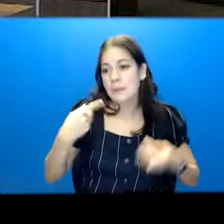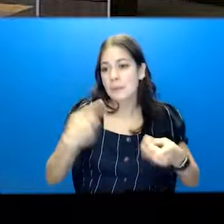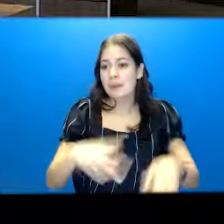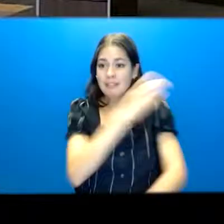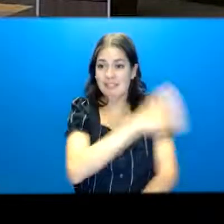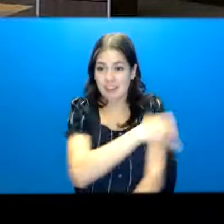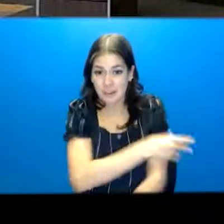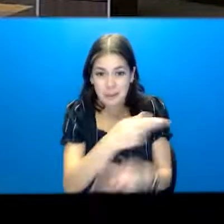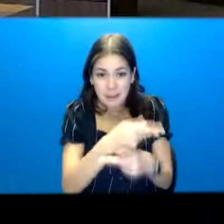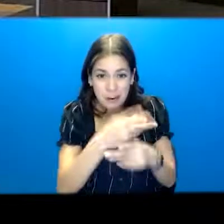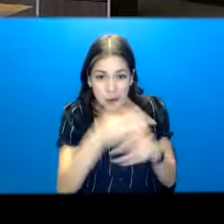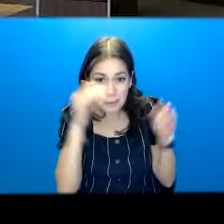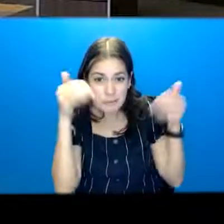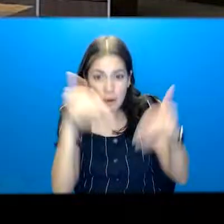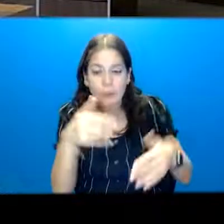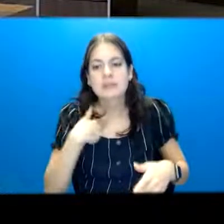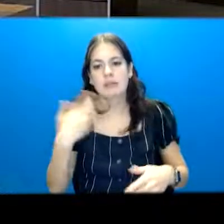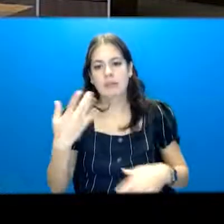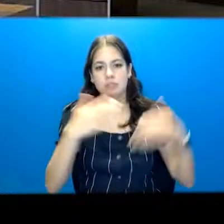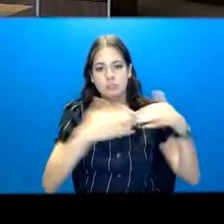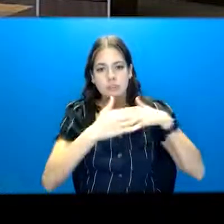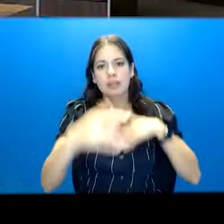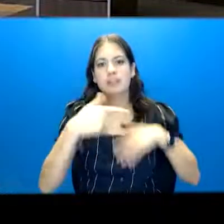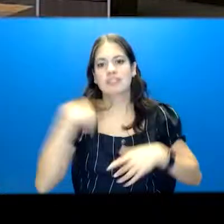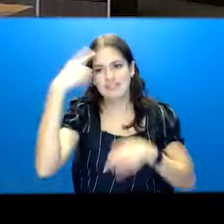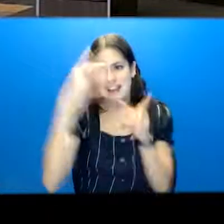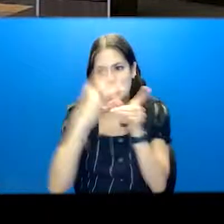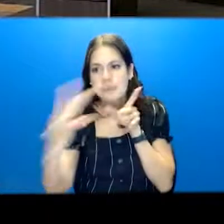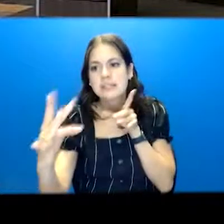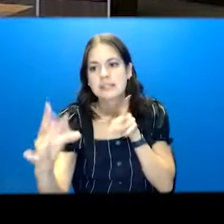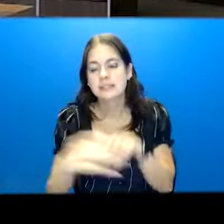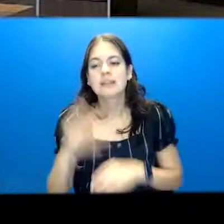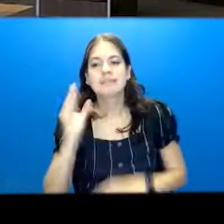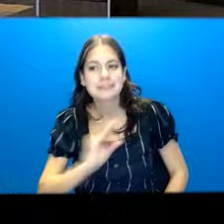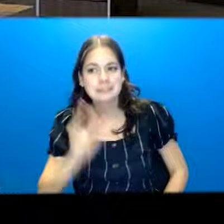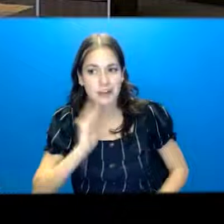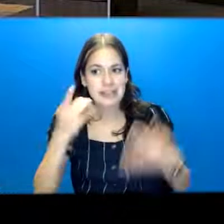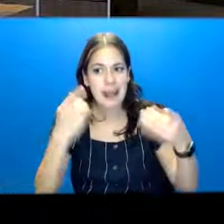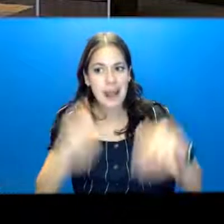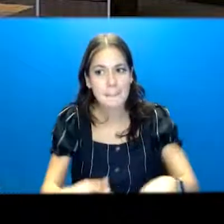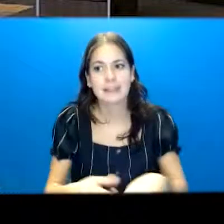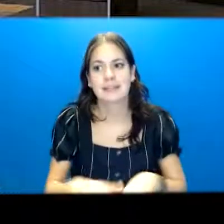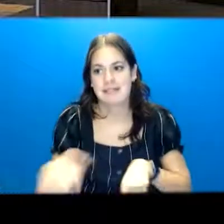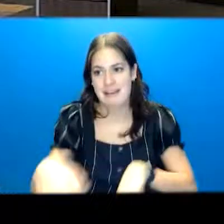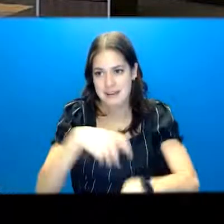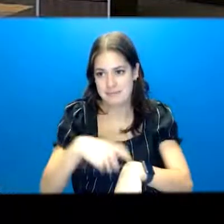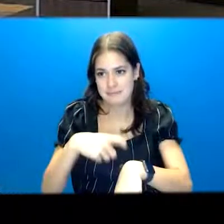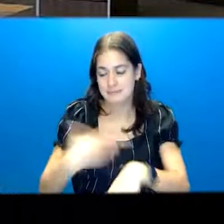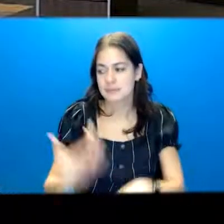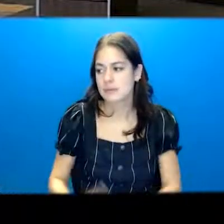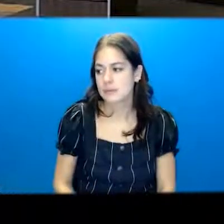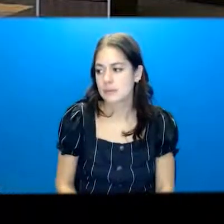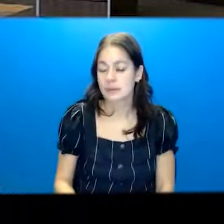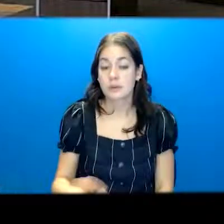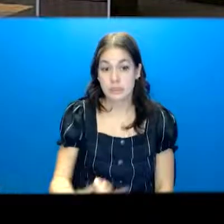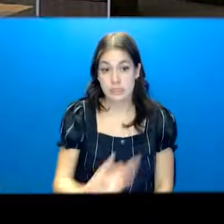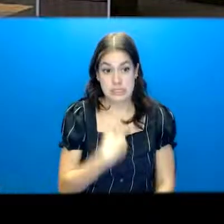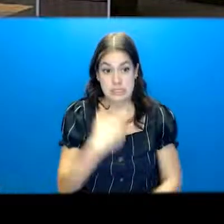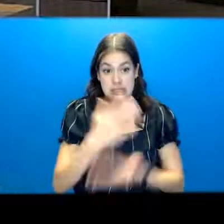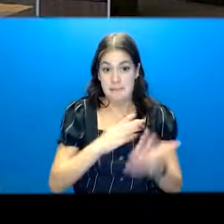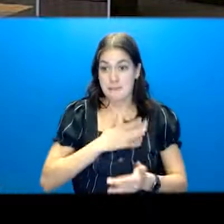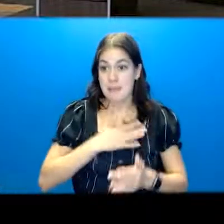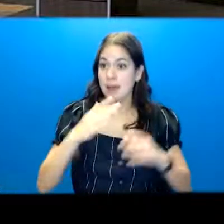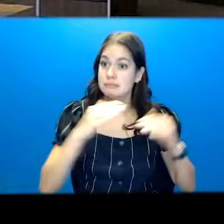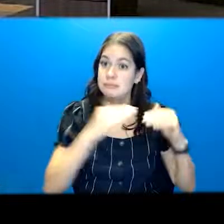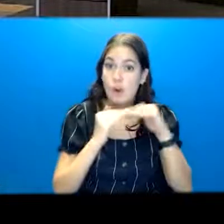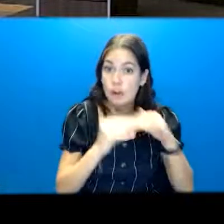pay a lot of attention to the duration of untreated psychosis and those experiences that happen during that time. And what some of my colleagues and